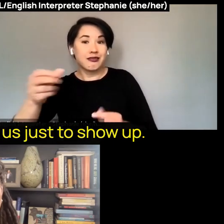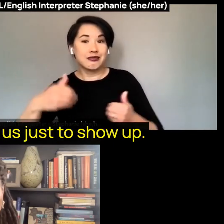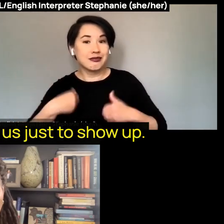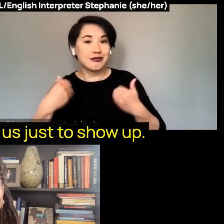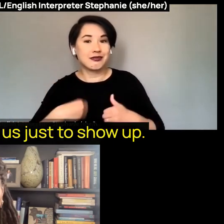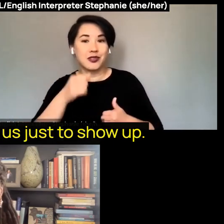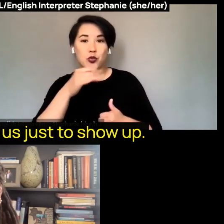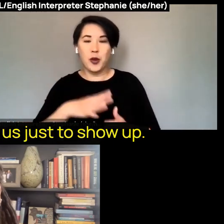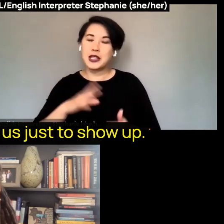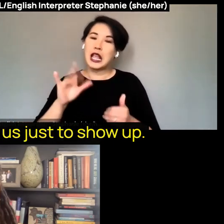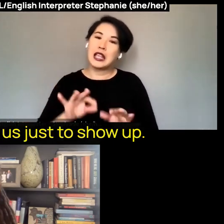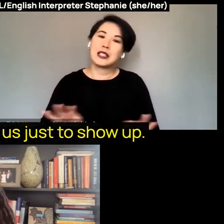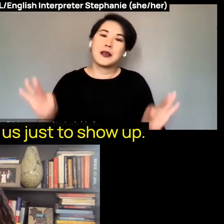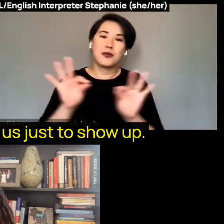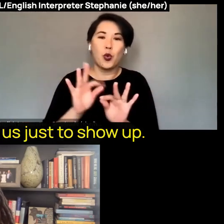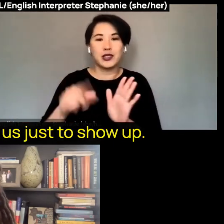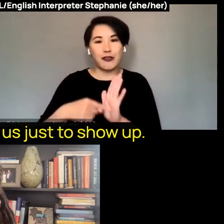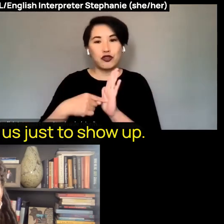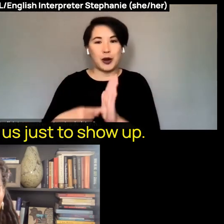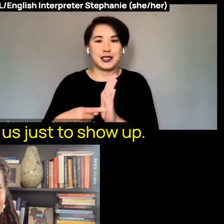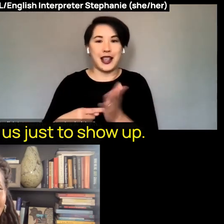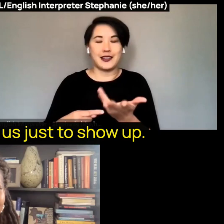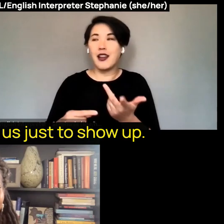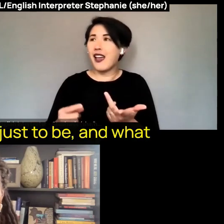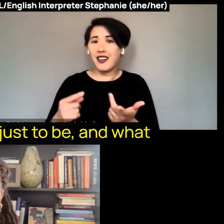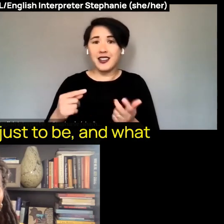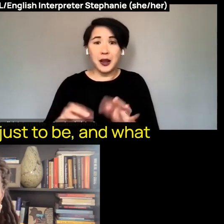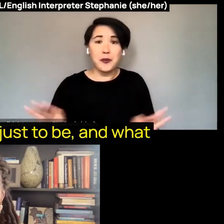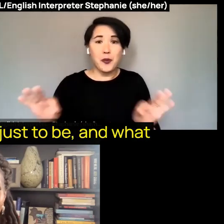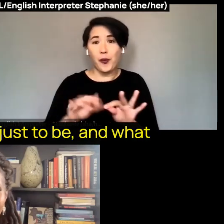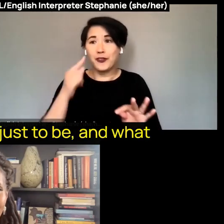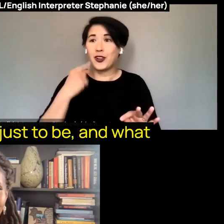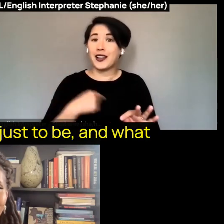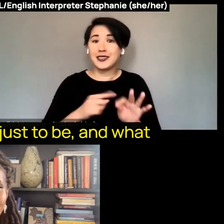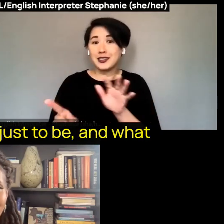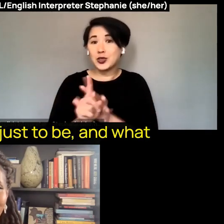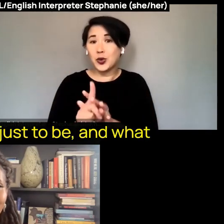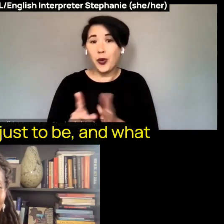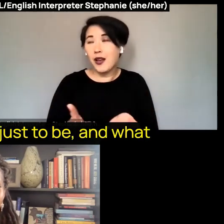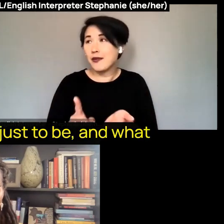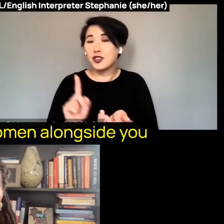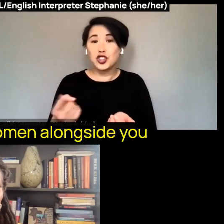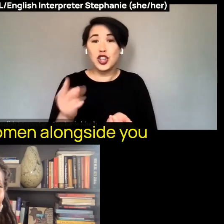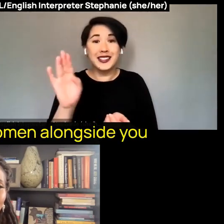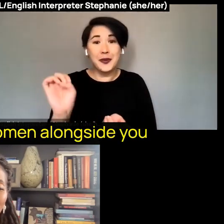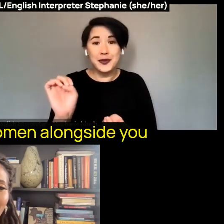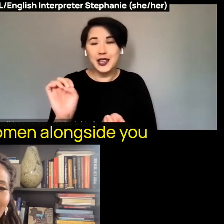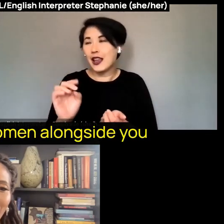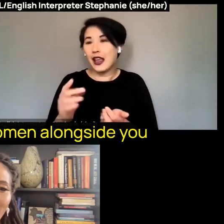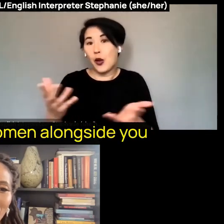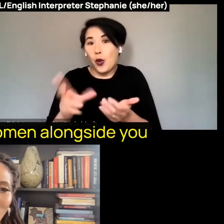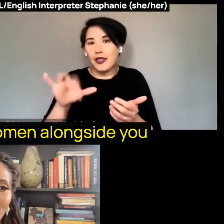of representation and for us just to show up. Just to show up and just to be, and what that can do